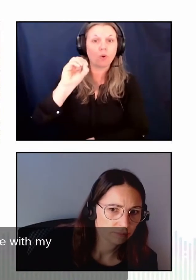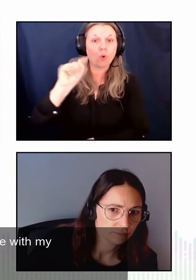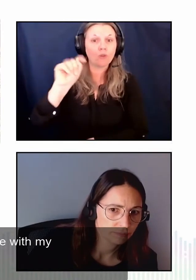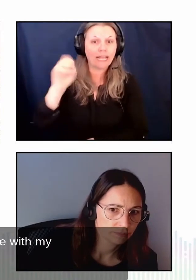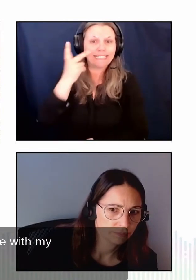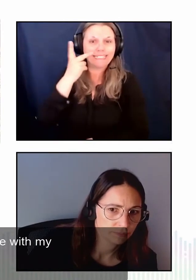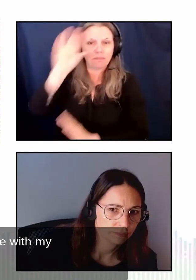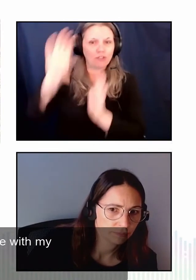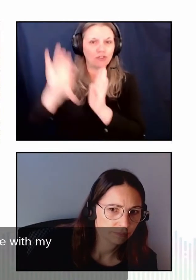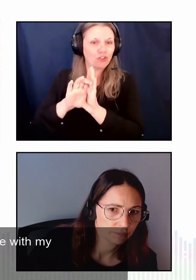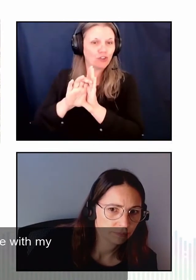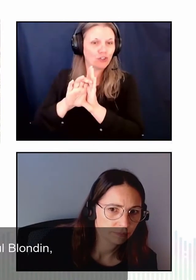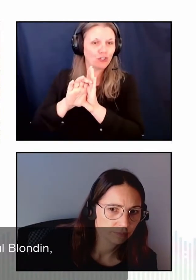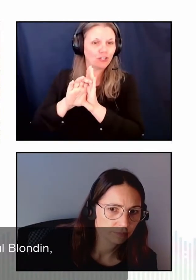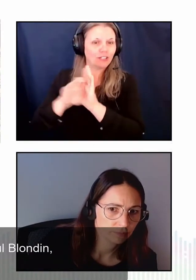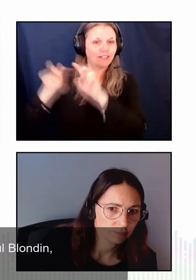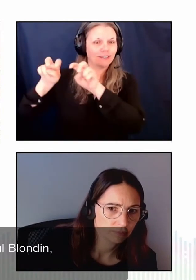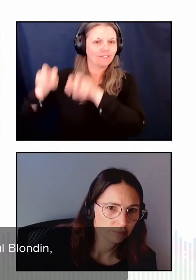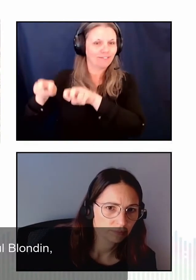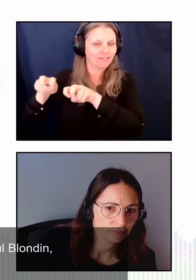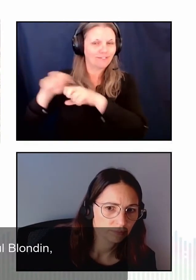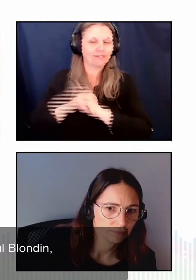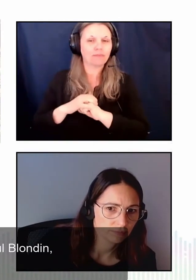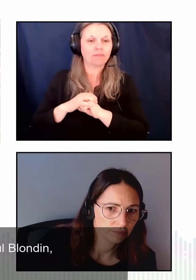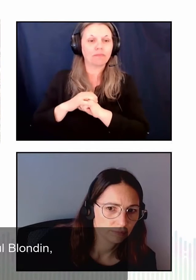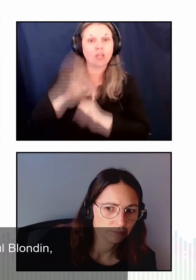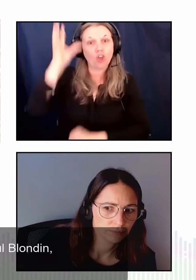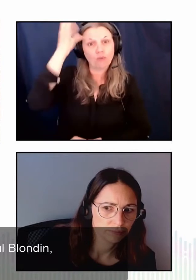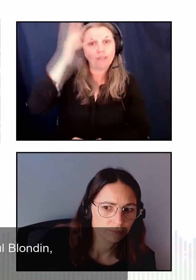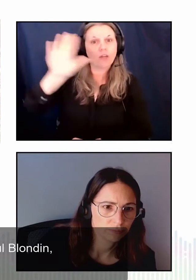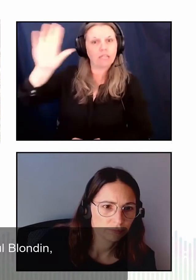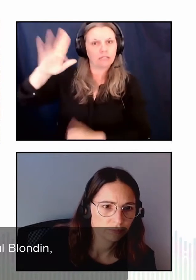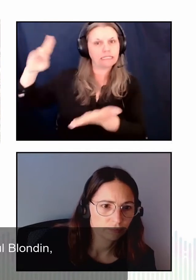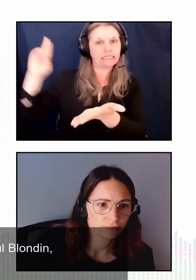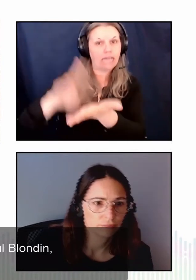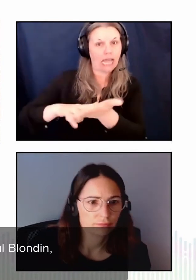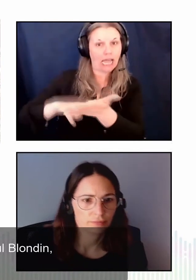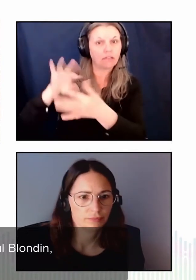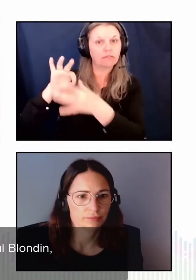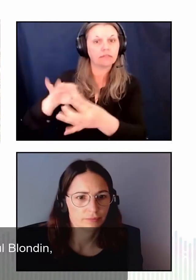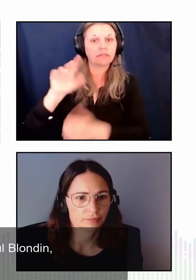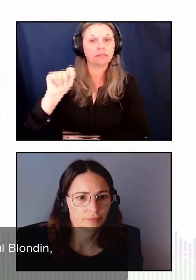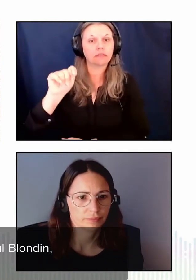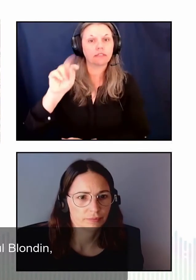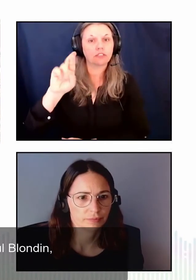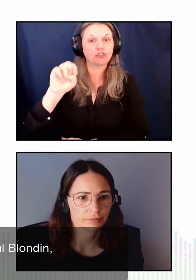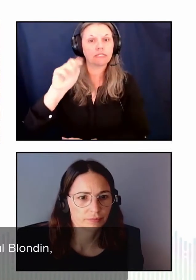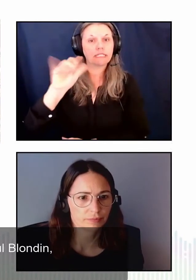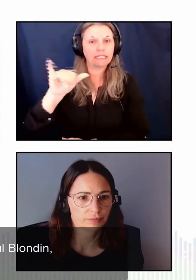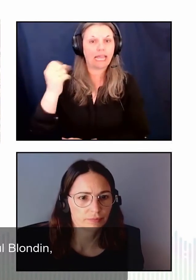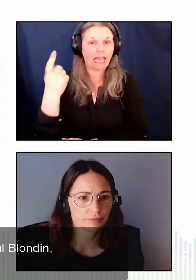my grandfather. My grandfather was signatory for Treaty 11. His name is Zol Blondin, and